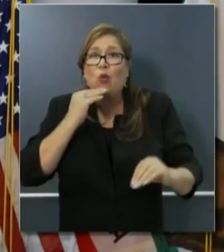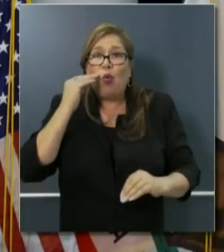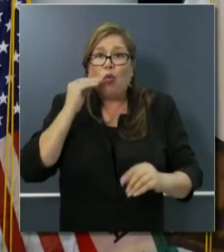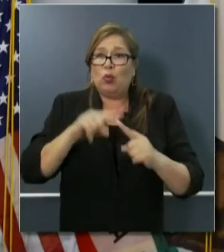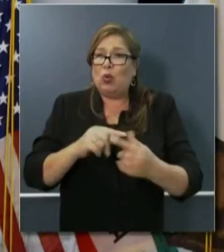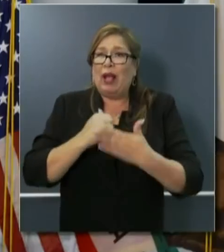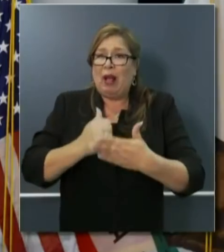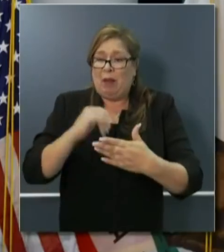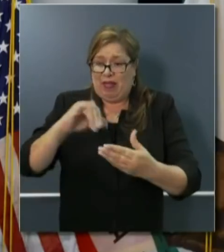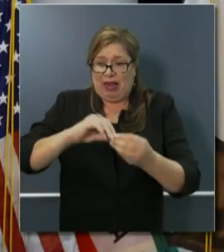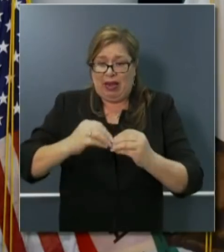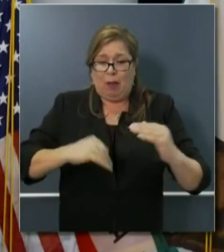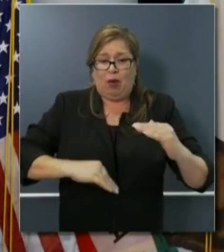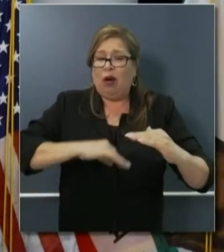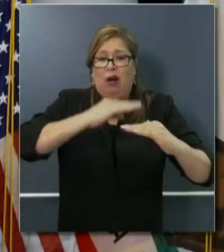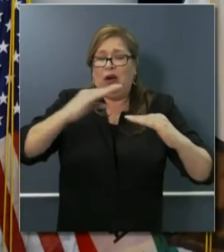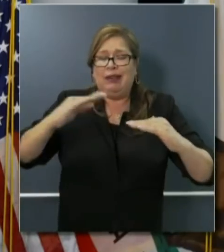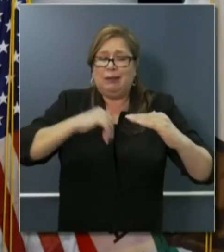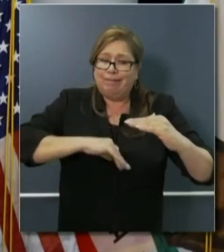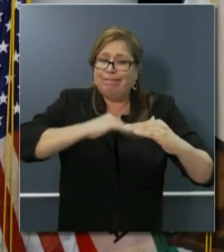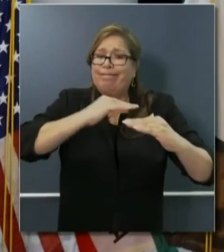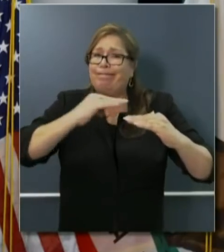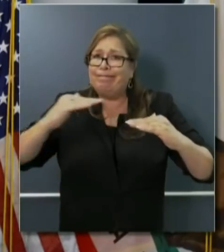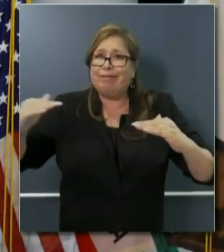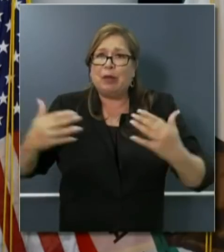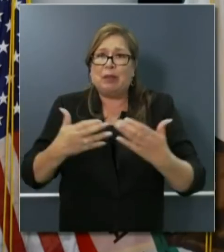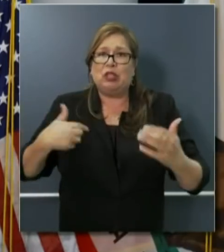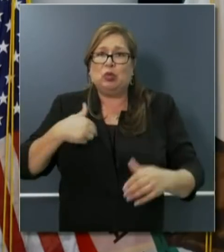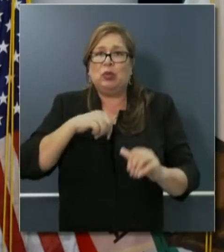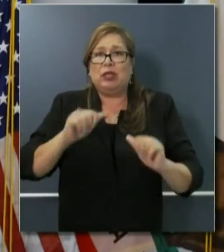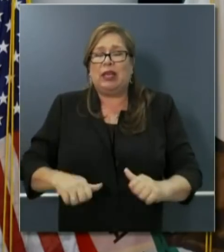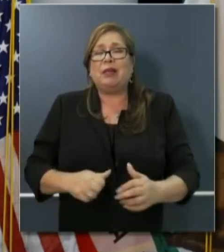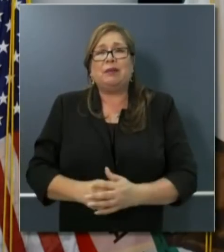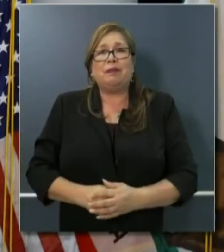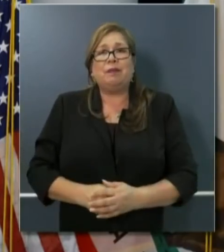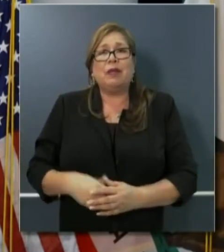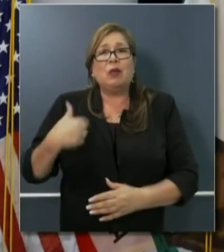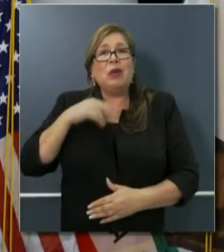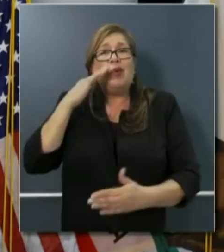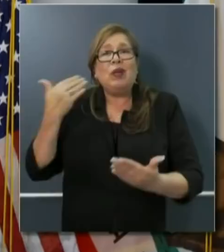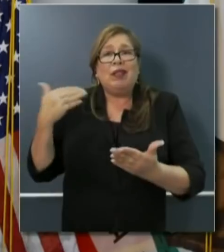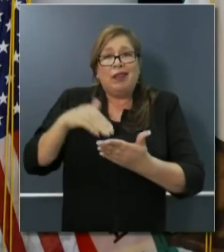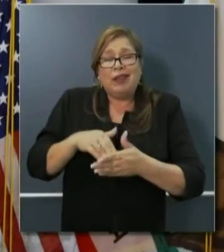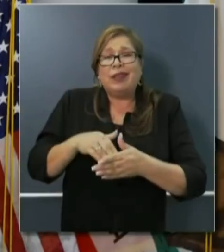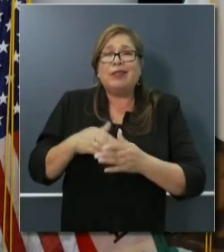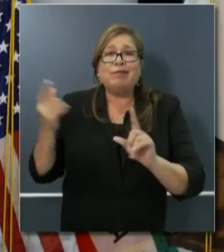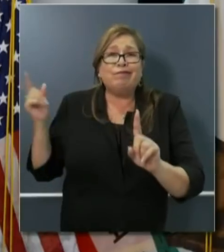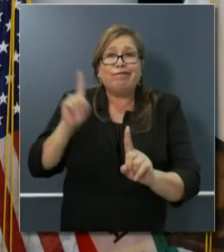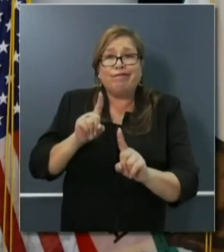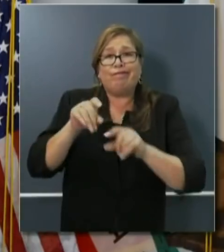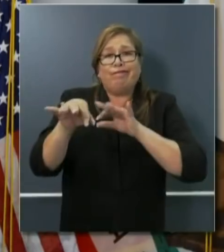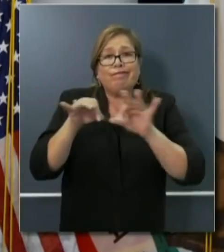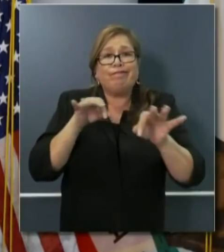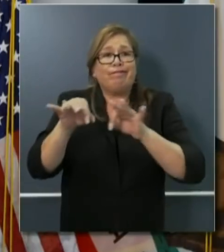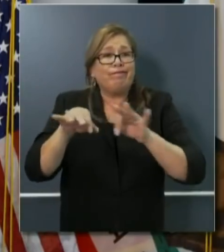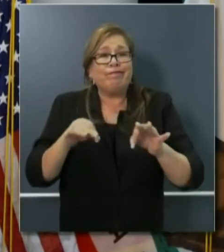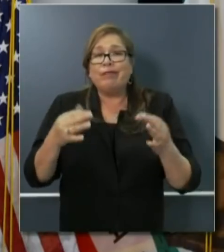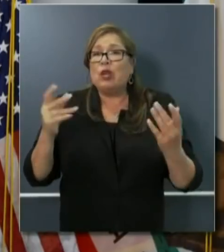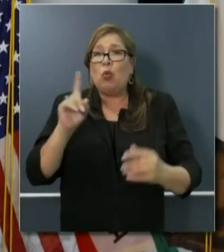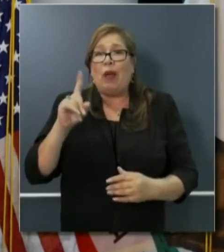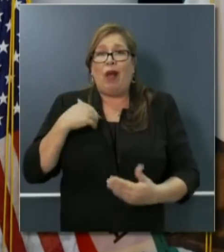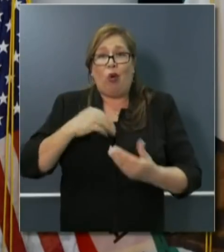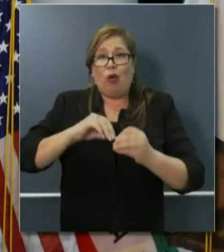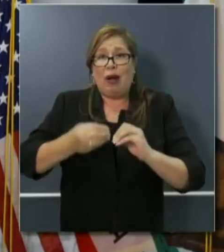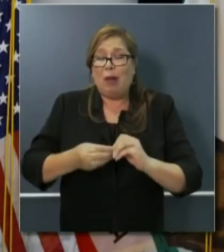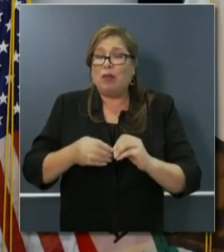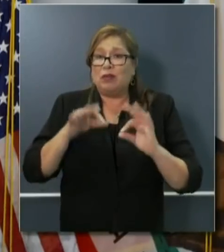continue to be able to highlight where we are on this model and share that with you, give us feedback as a state on how we're